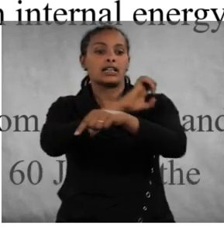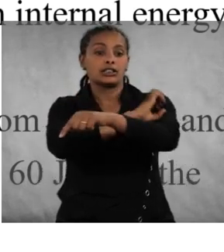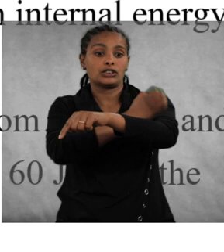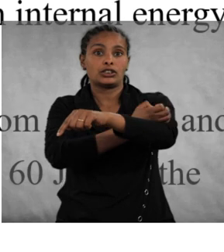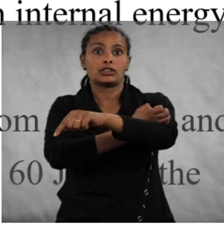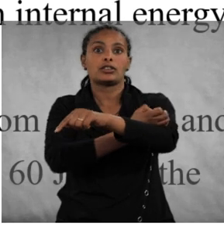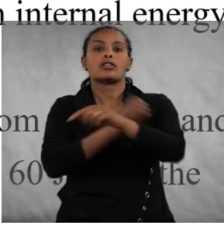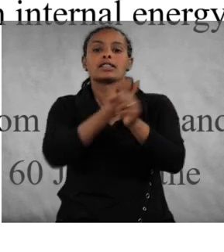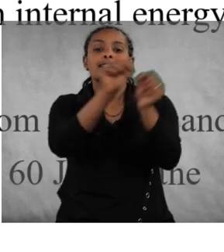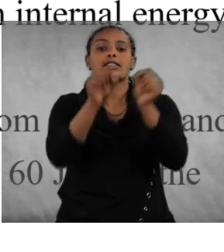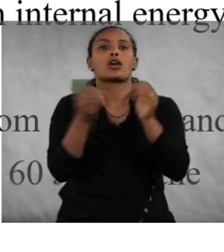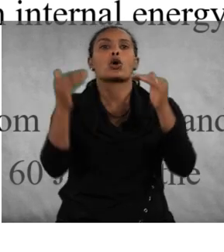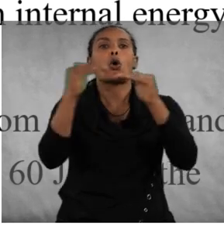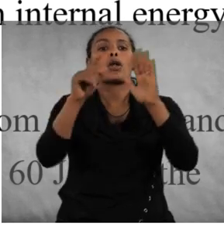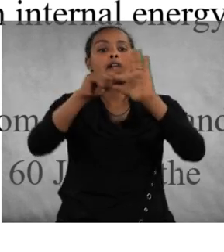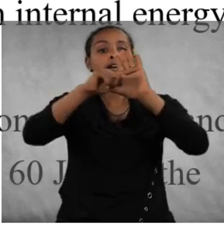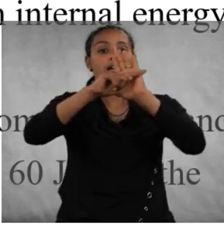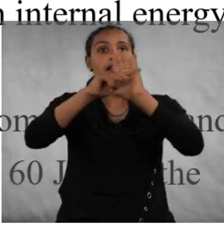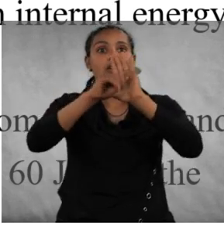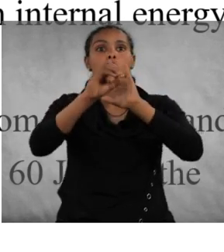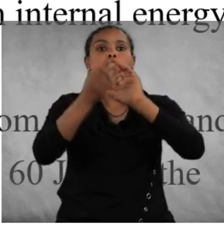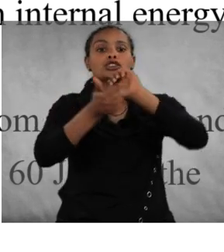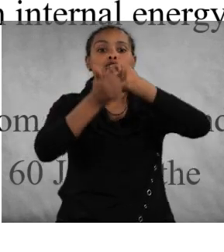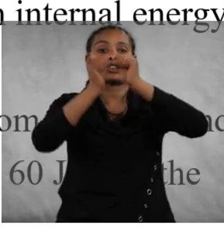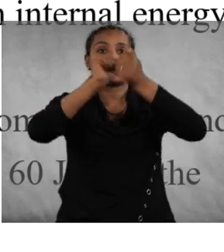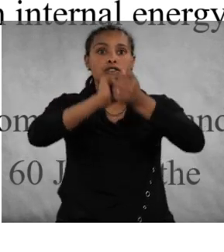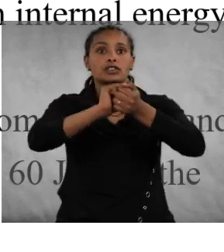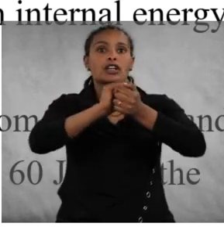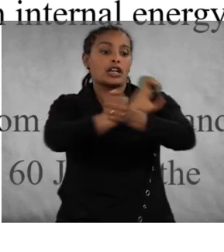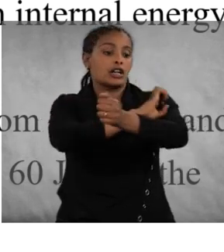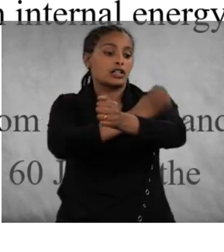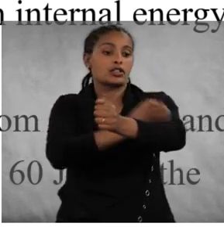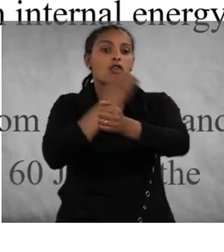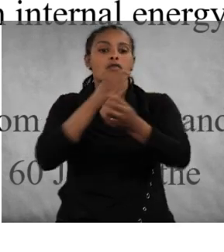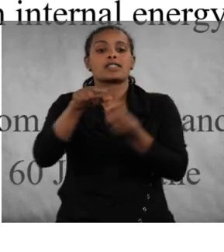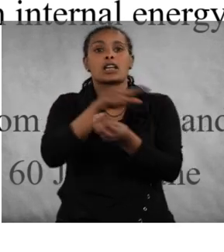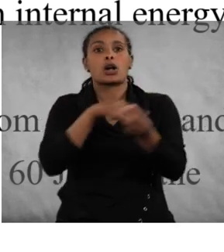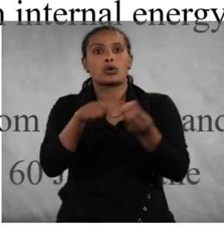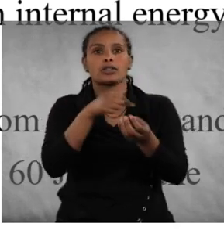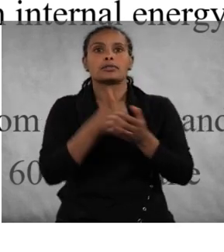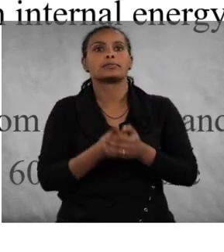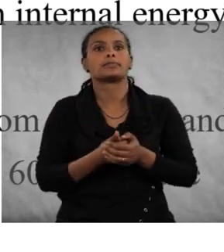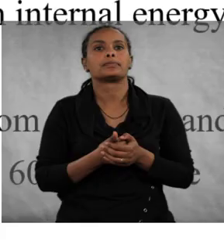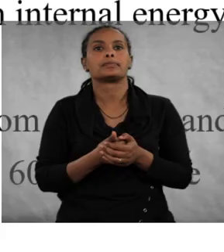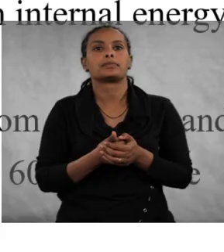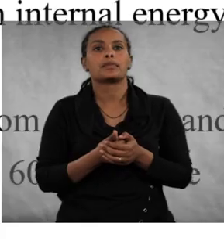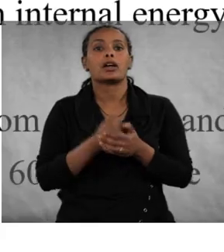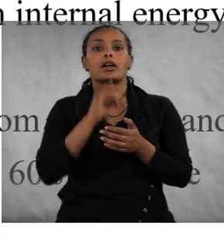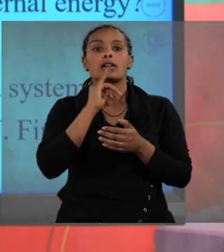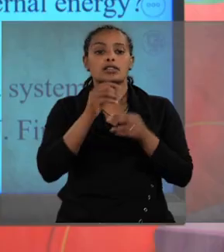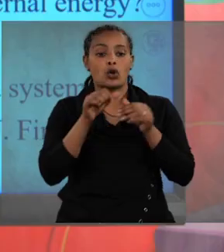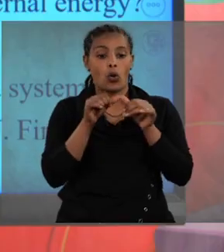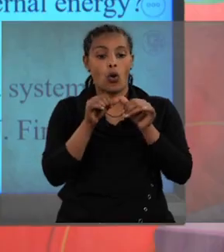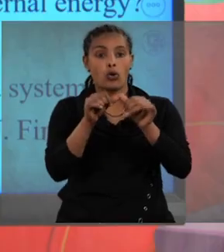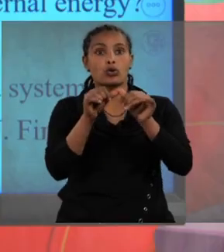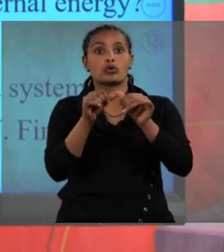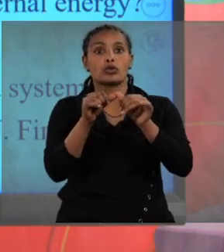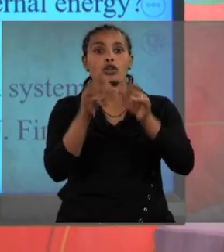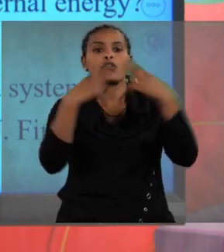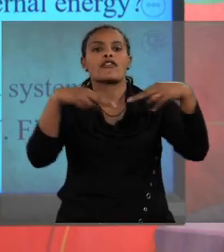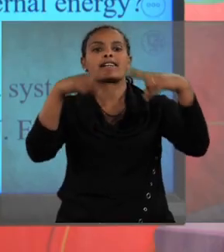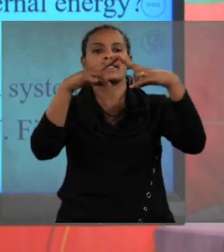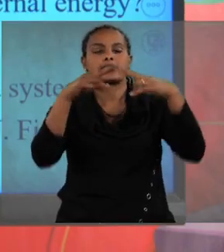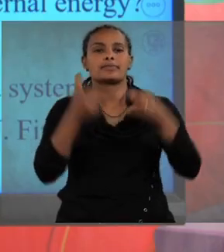system equal the negative of change in energy of the surrounding is constant in the